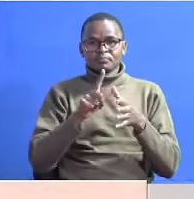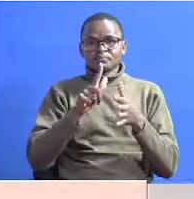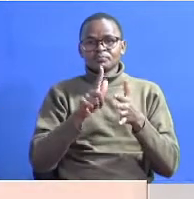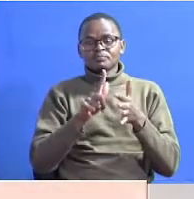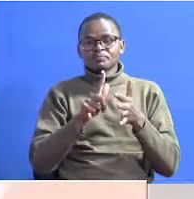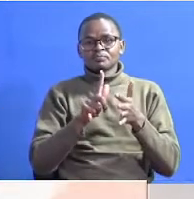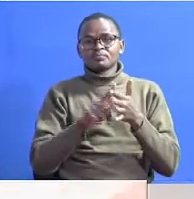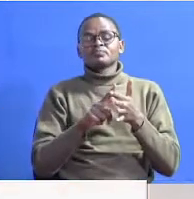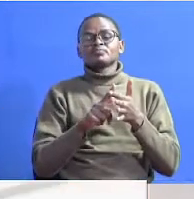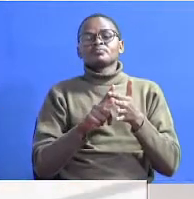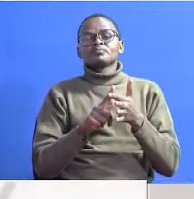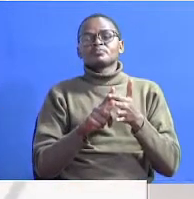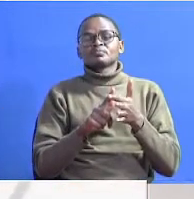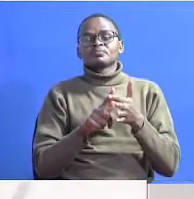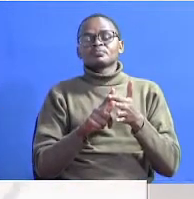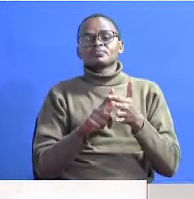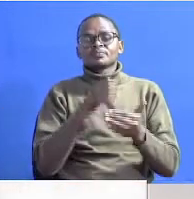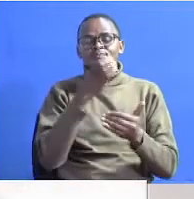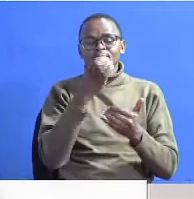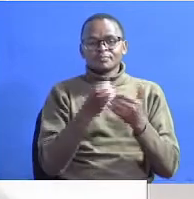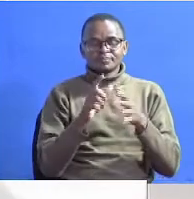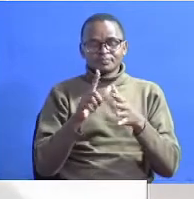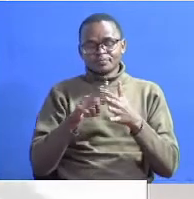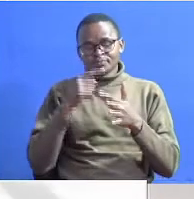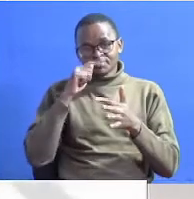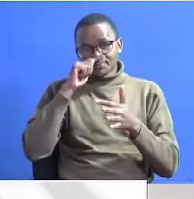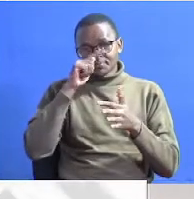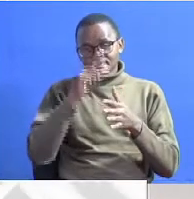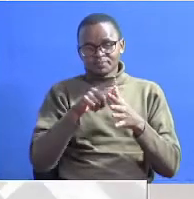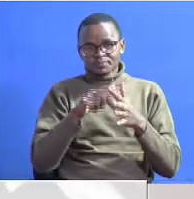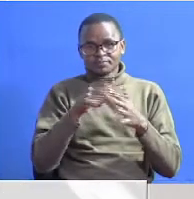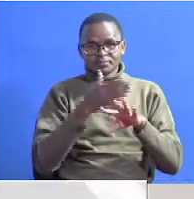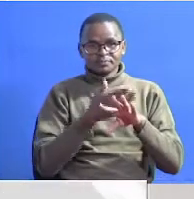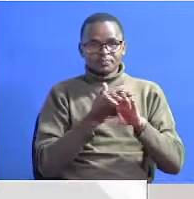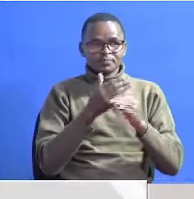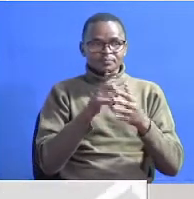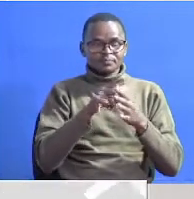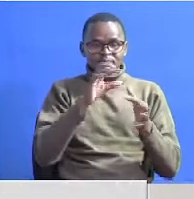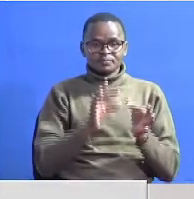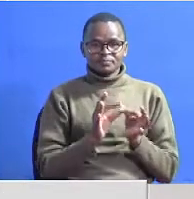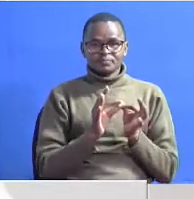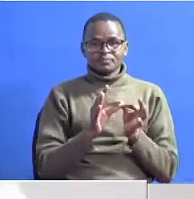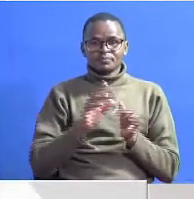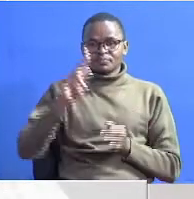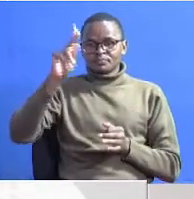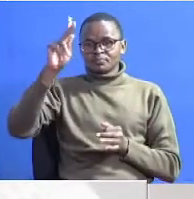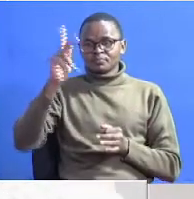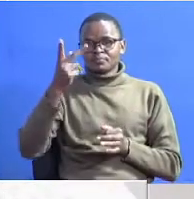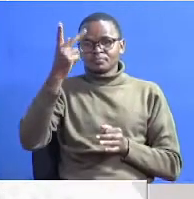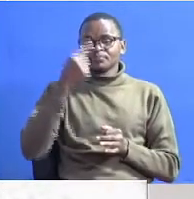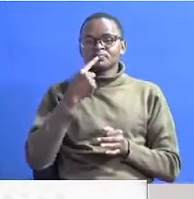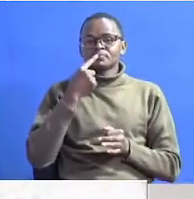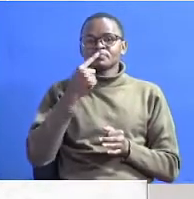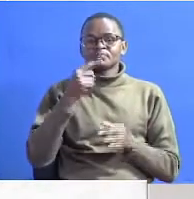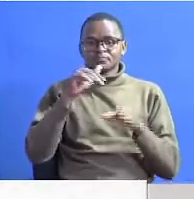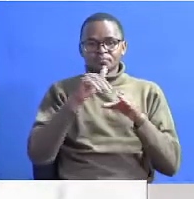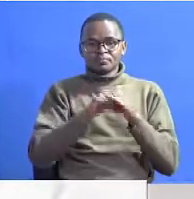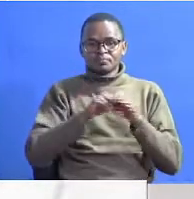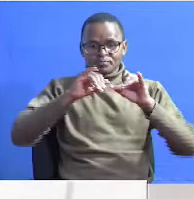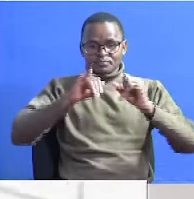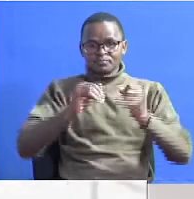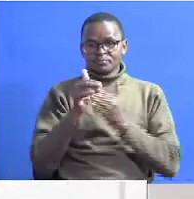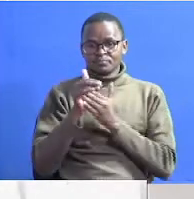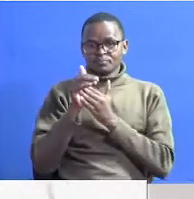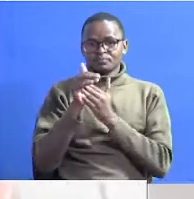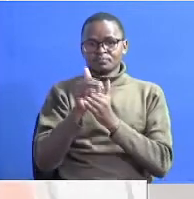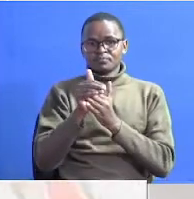Kwanza, joining, rather leaders who are in the Azimio joining Kenya Kwanza. So in this new leadership,